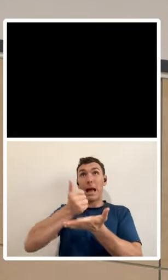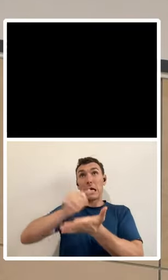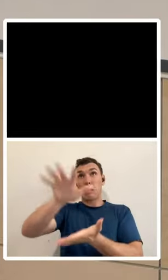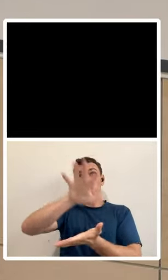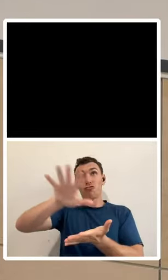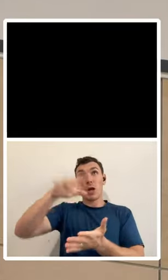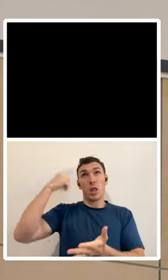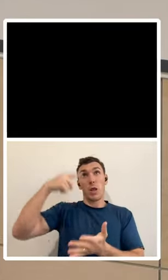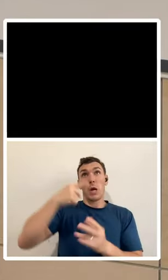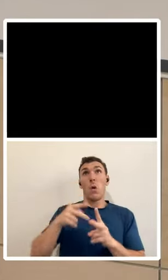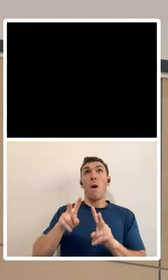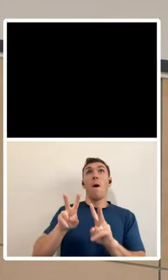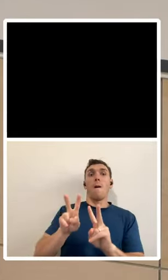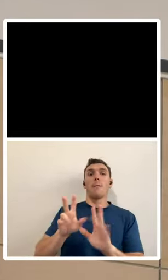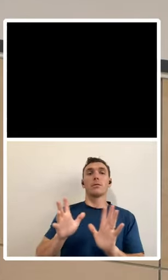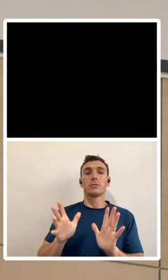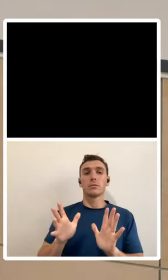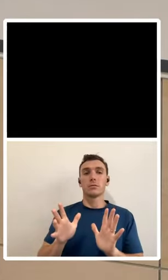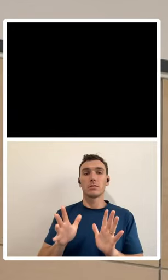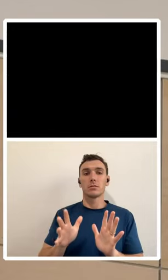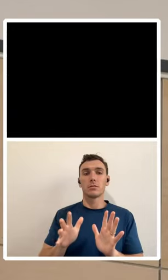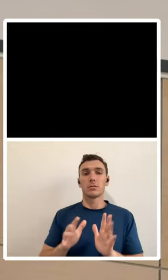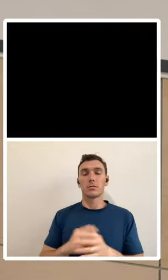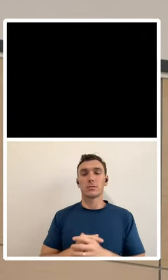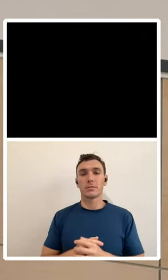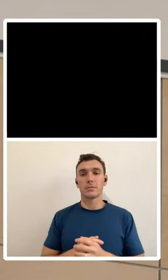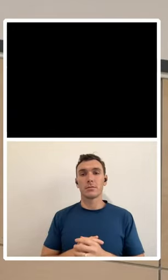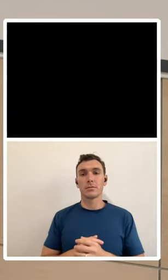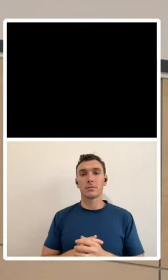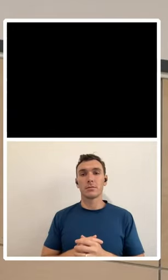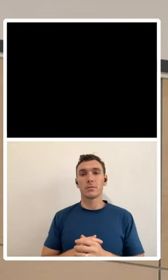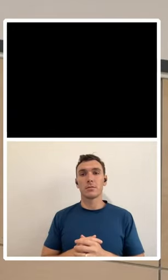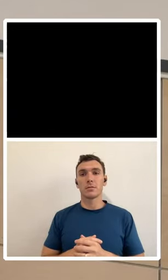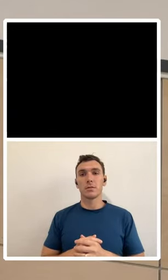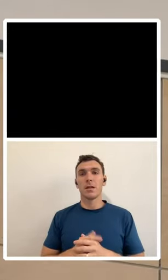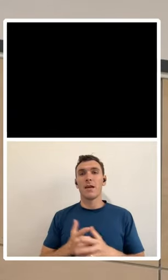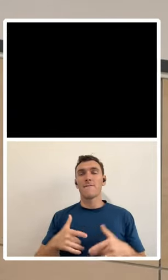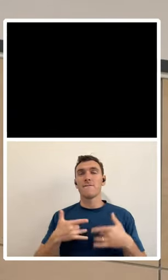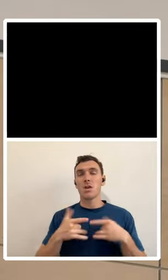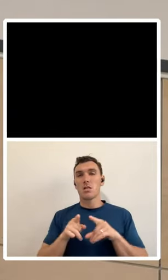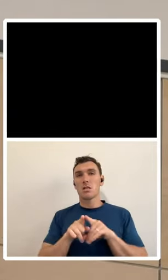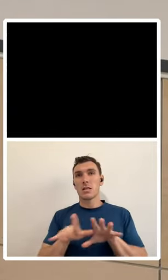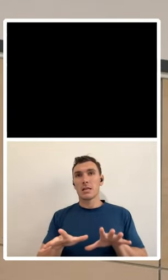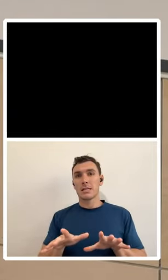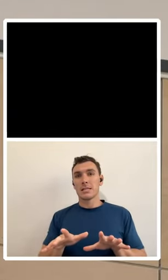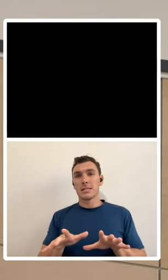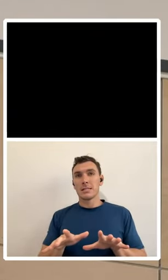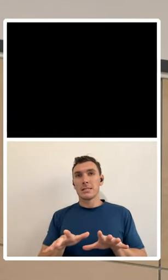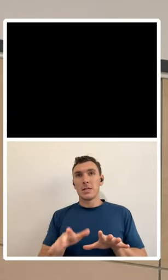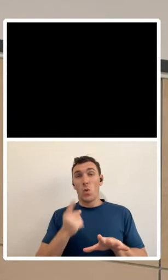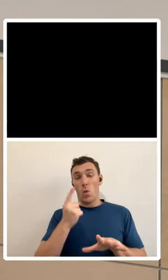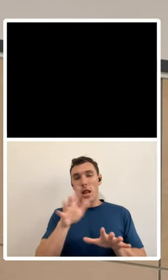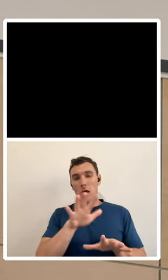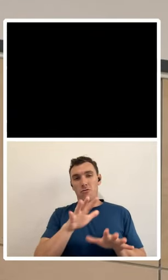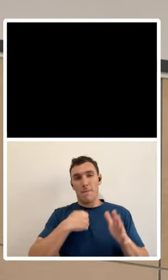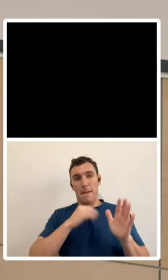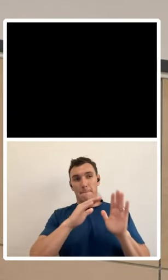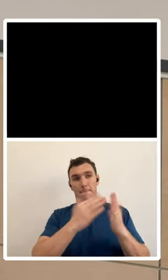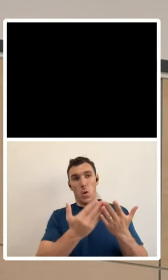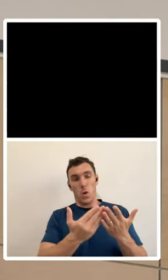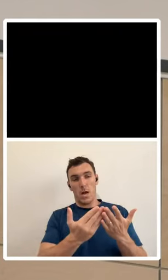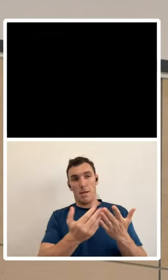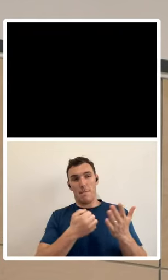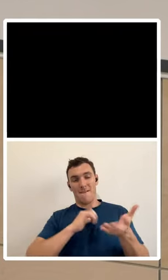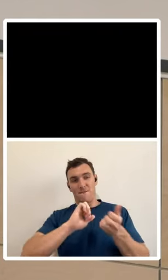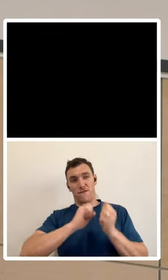there's one scene, I'm sitting on top of it, smoking on the top of a multi-story car park with my friend, who in the book is called Jamie, and telling him, yeah,